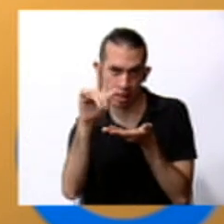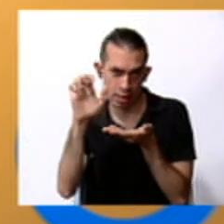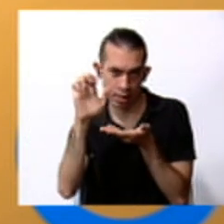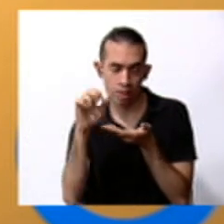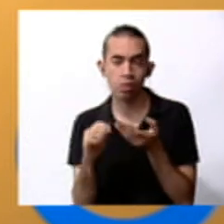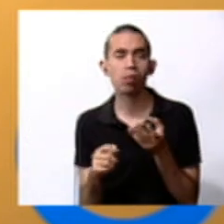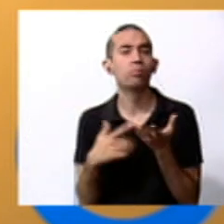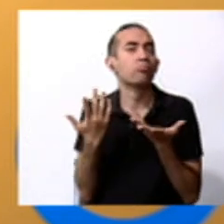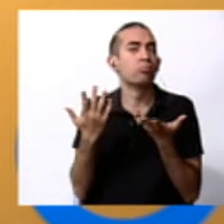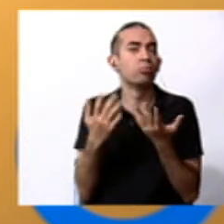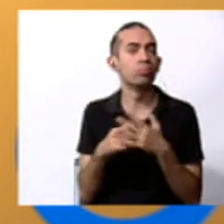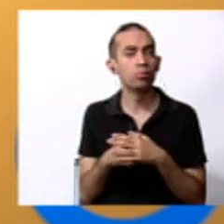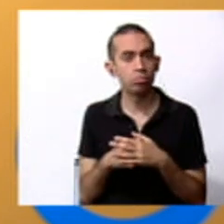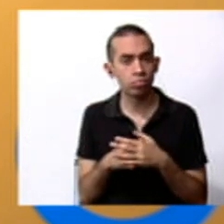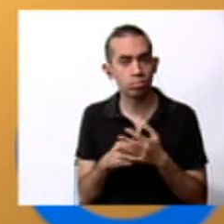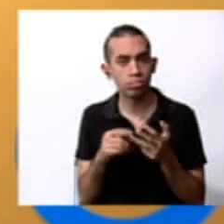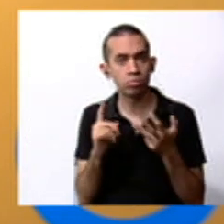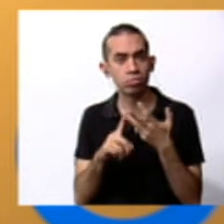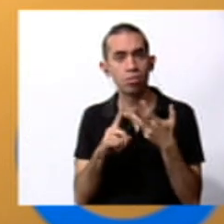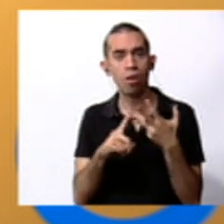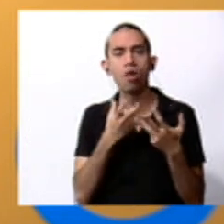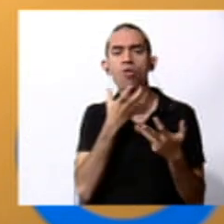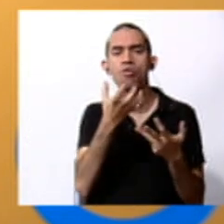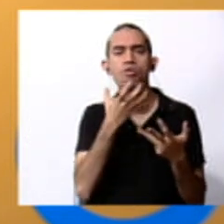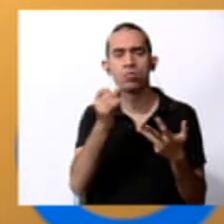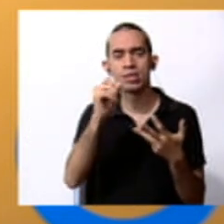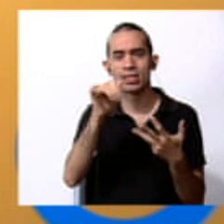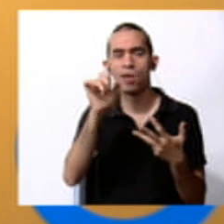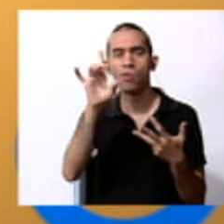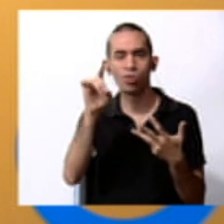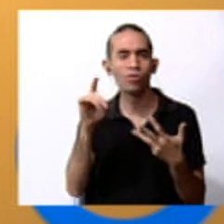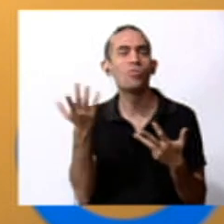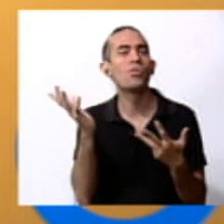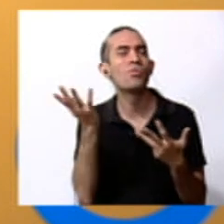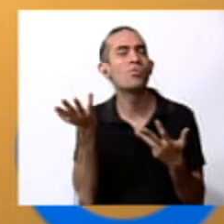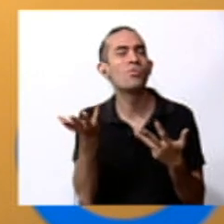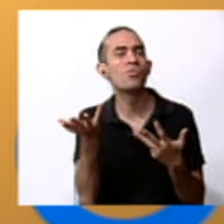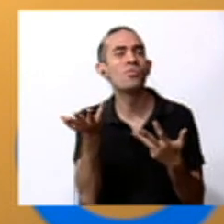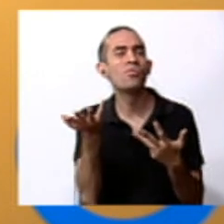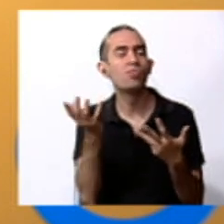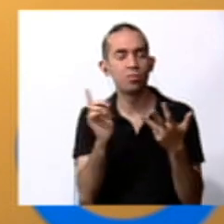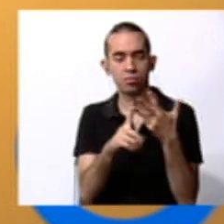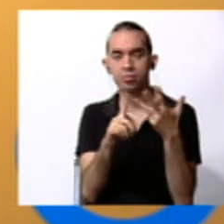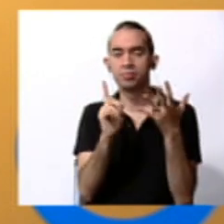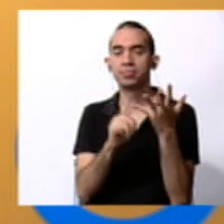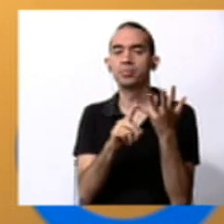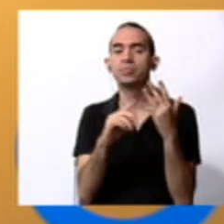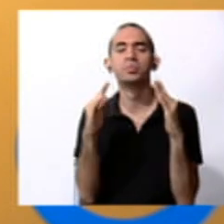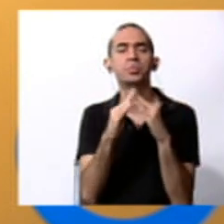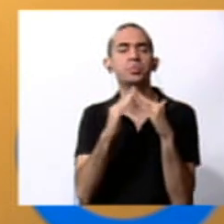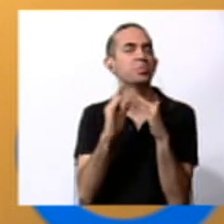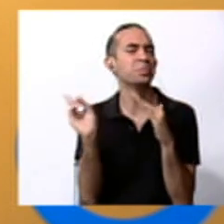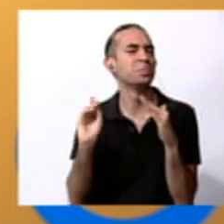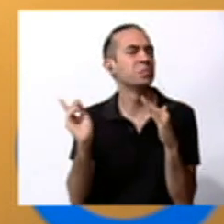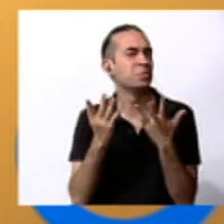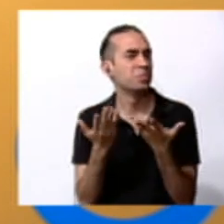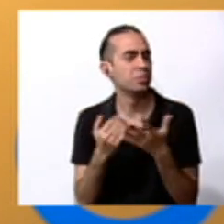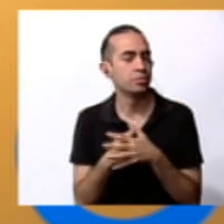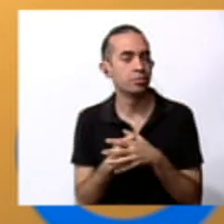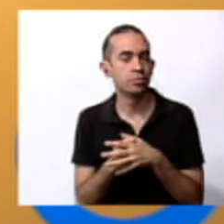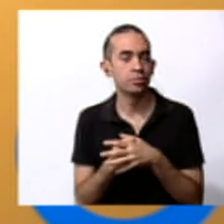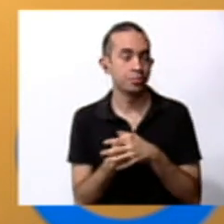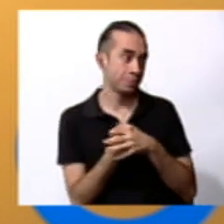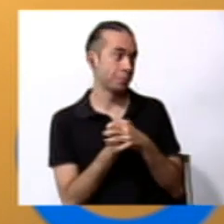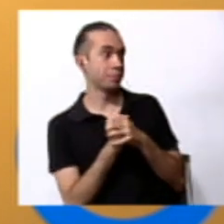What sound does your favorite animal make? Where does it live?